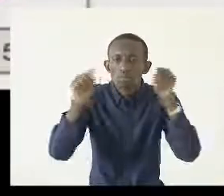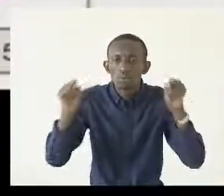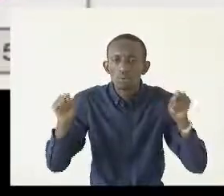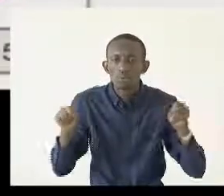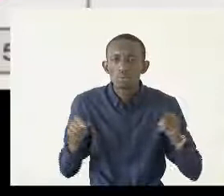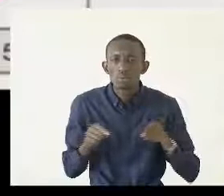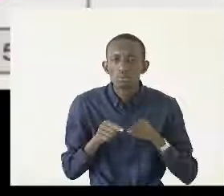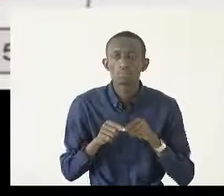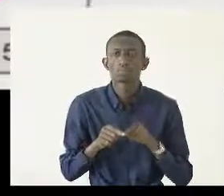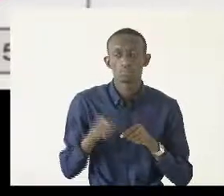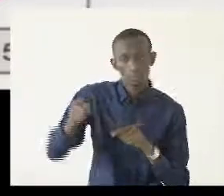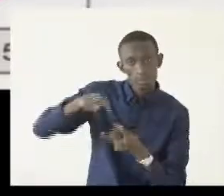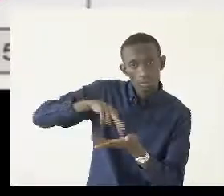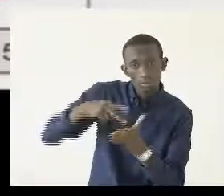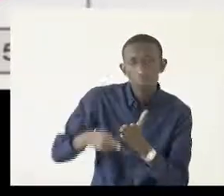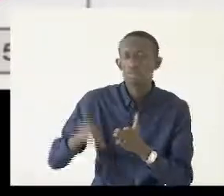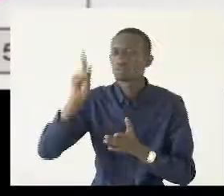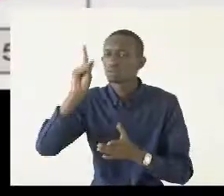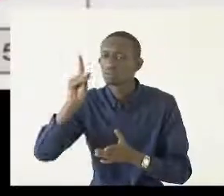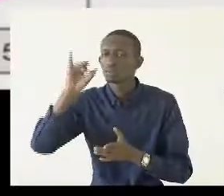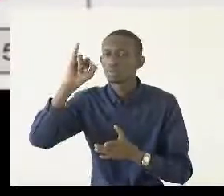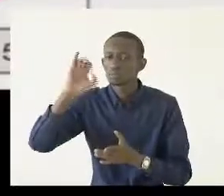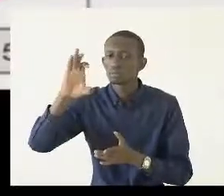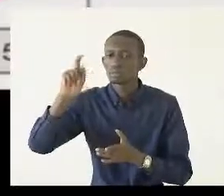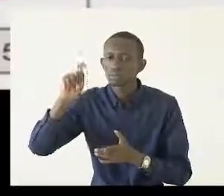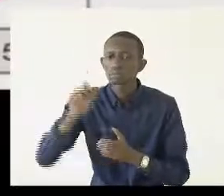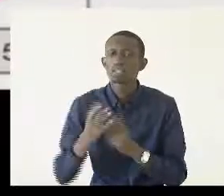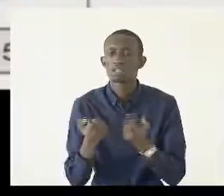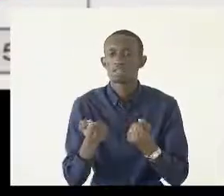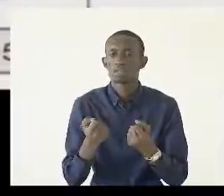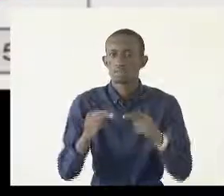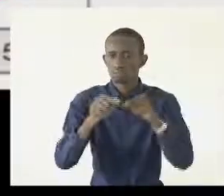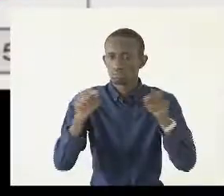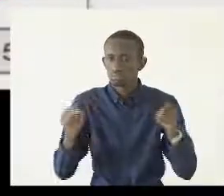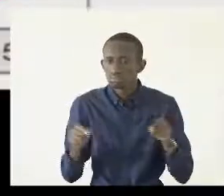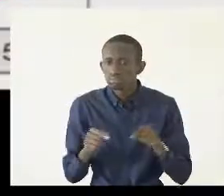ring. That means dicots have ringed vascular